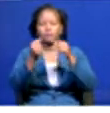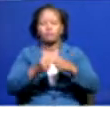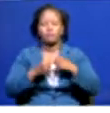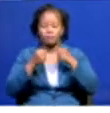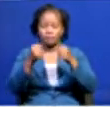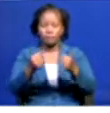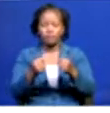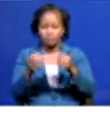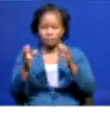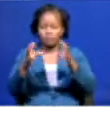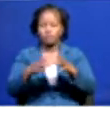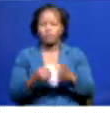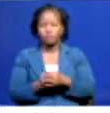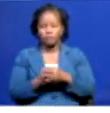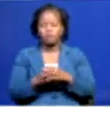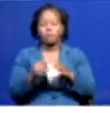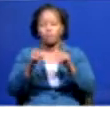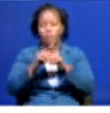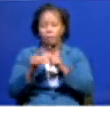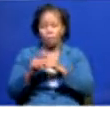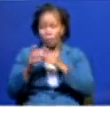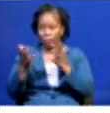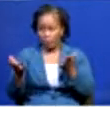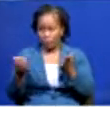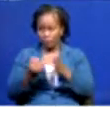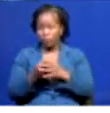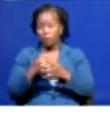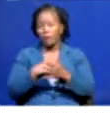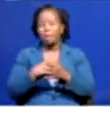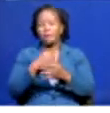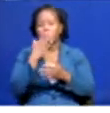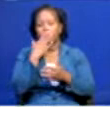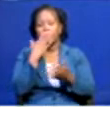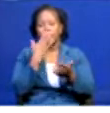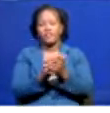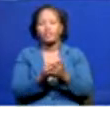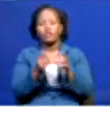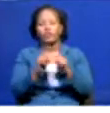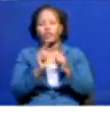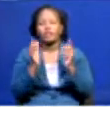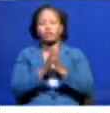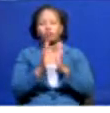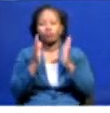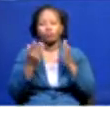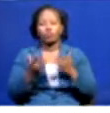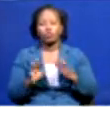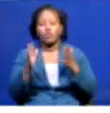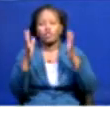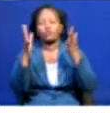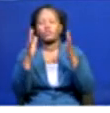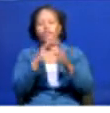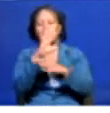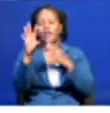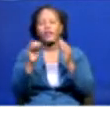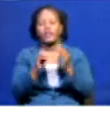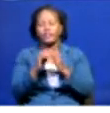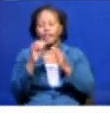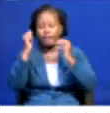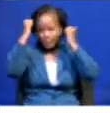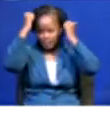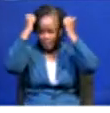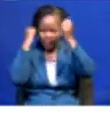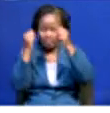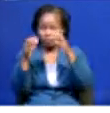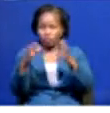discipline. As such, I wish to thank and congratulate the entire KDF fraternity